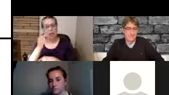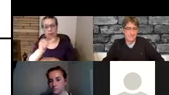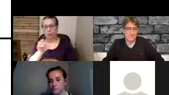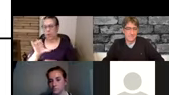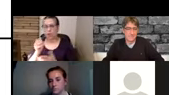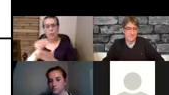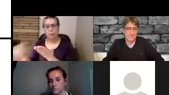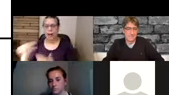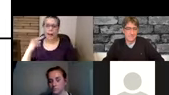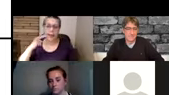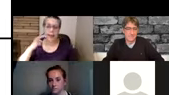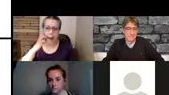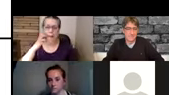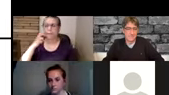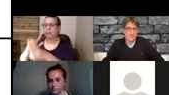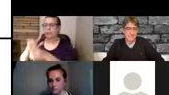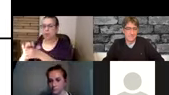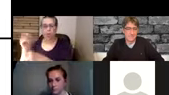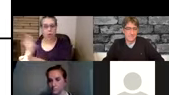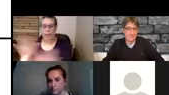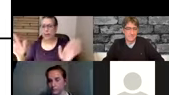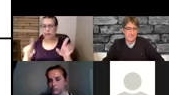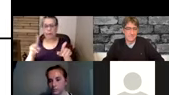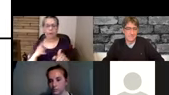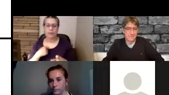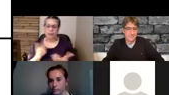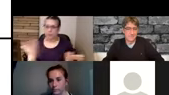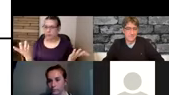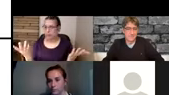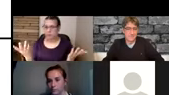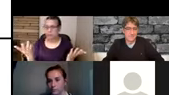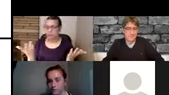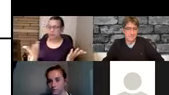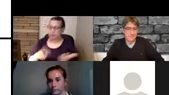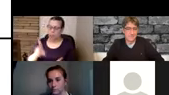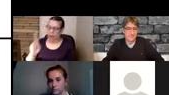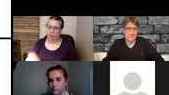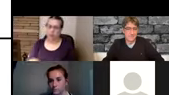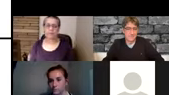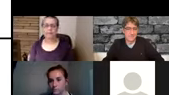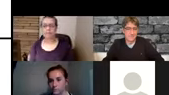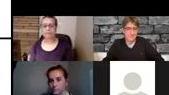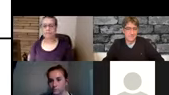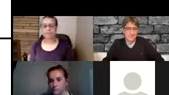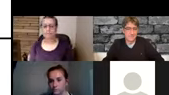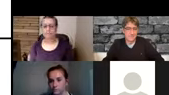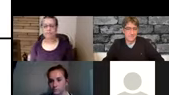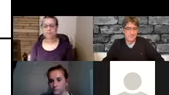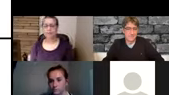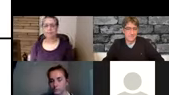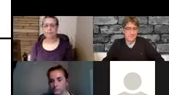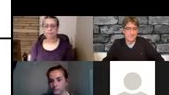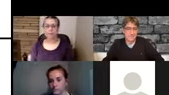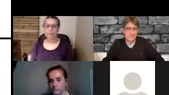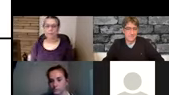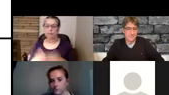your Charlie card. So you're not going to be forced to buy a pack of gum in order to then put money on your Charlie card. You